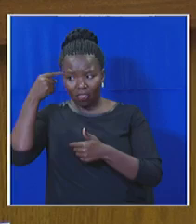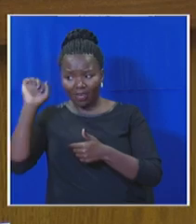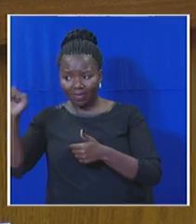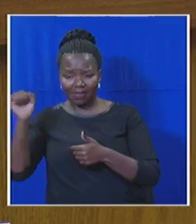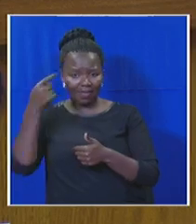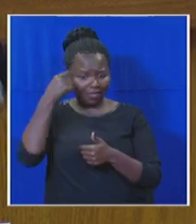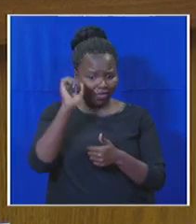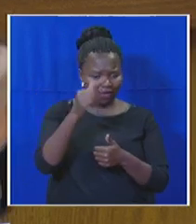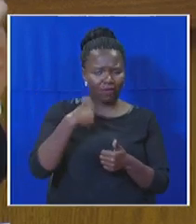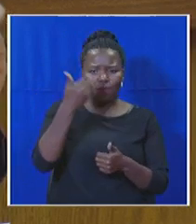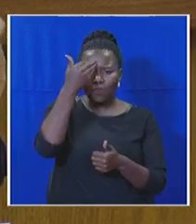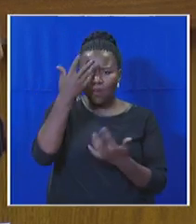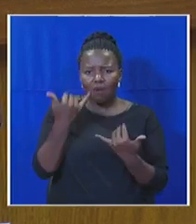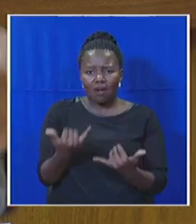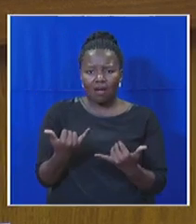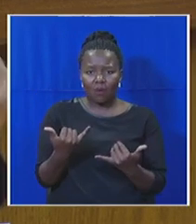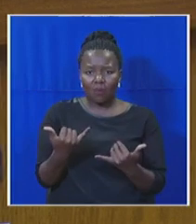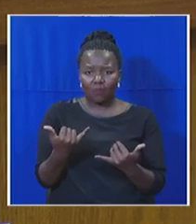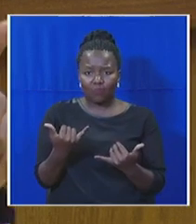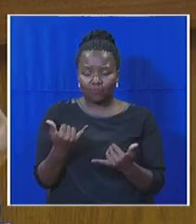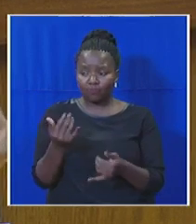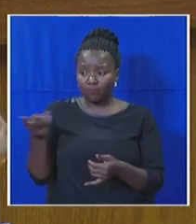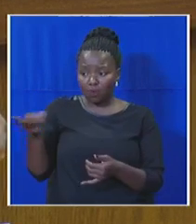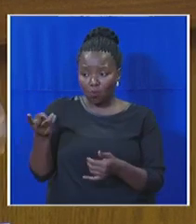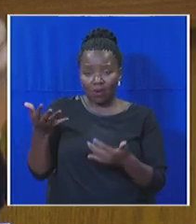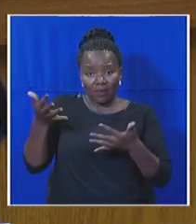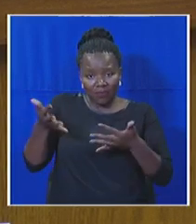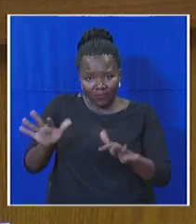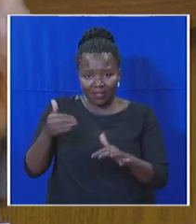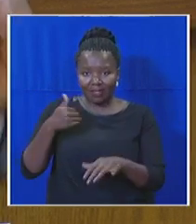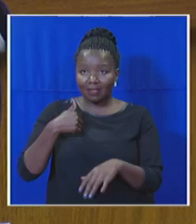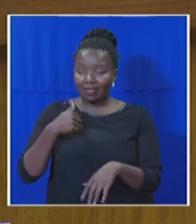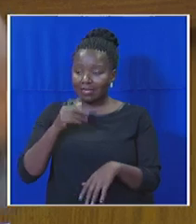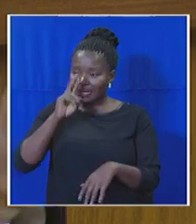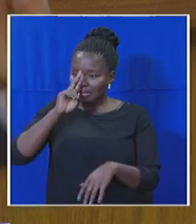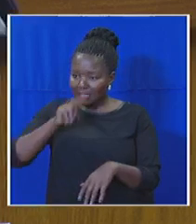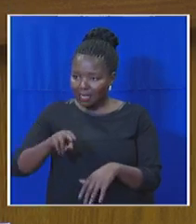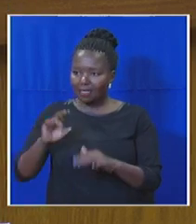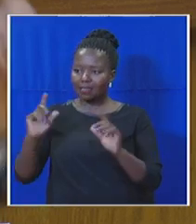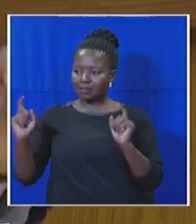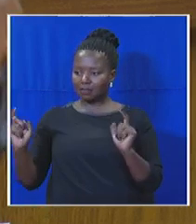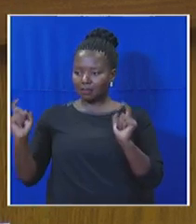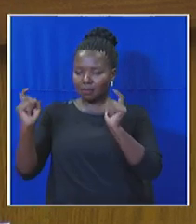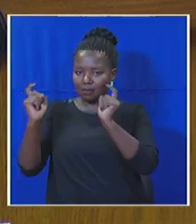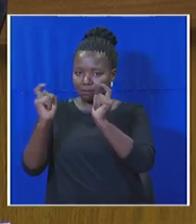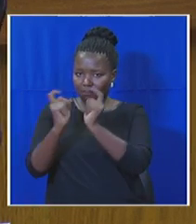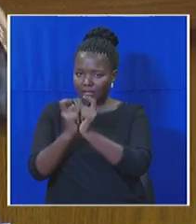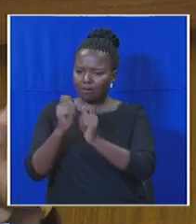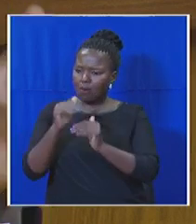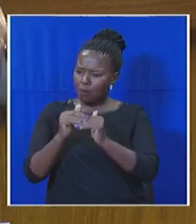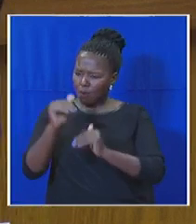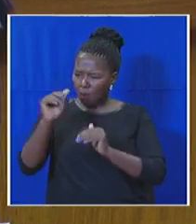And they do need, as they made the point, to meet as more people as possible so that they